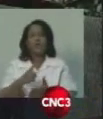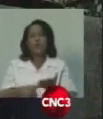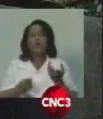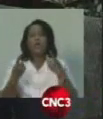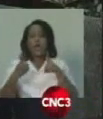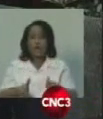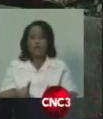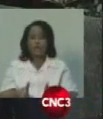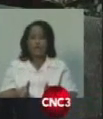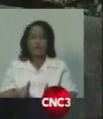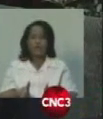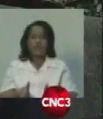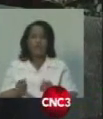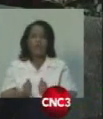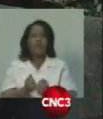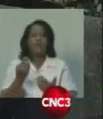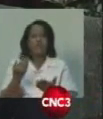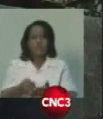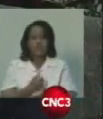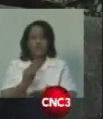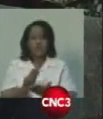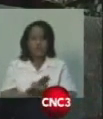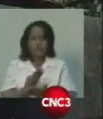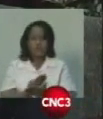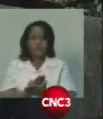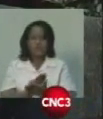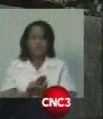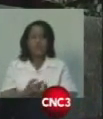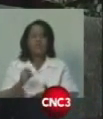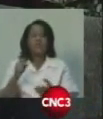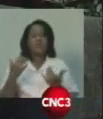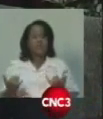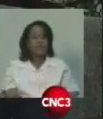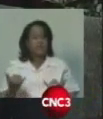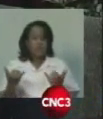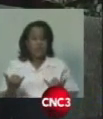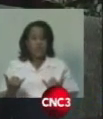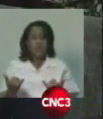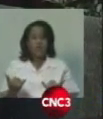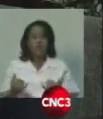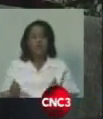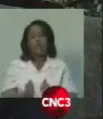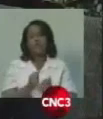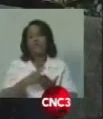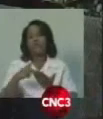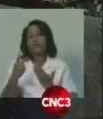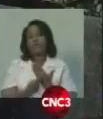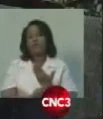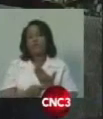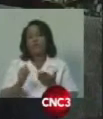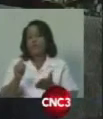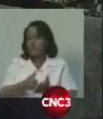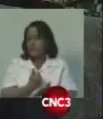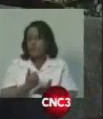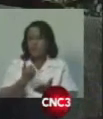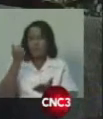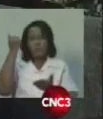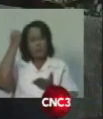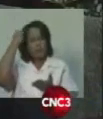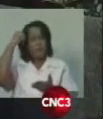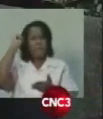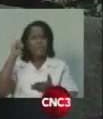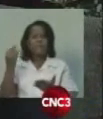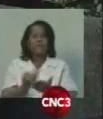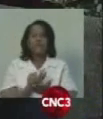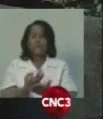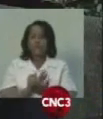course, business interests. This evening, hosting the program, of course, is the Honorable Winston Dukeran, the Minister of Finance. Also joining